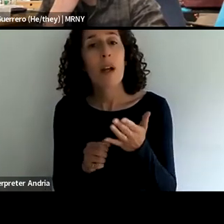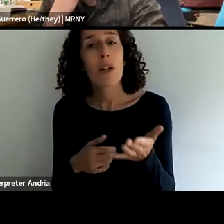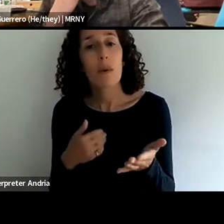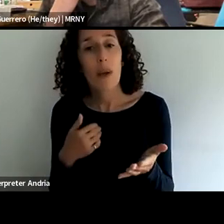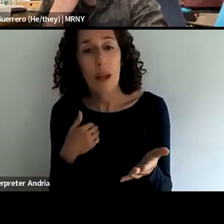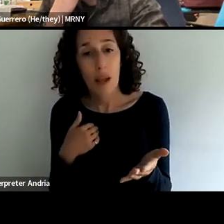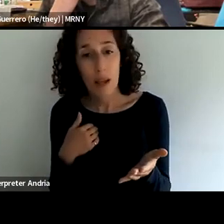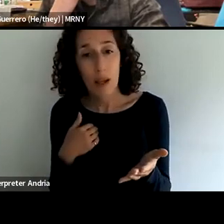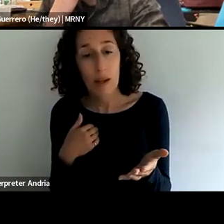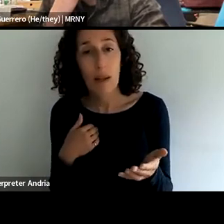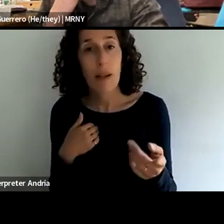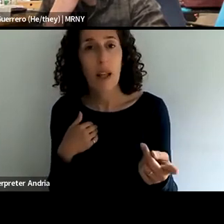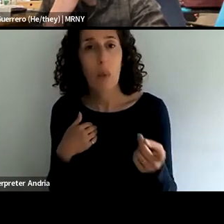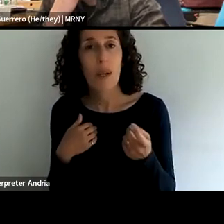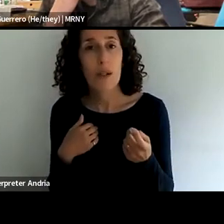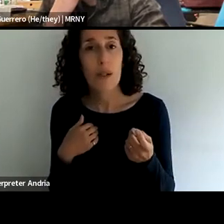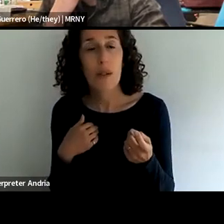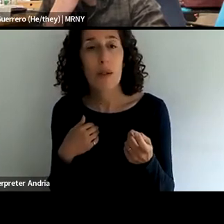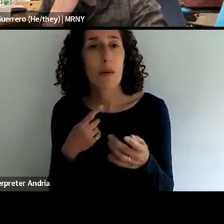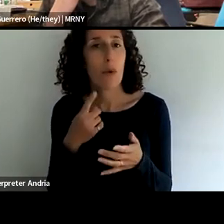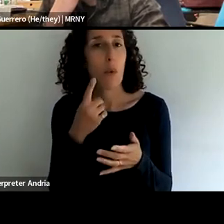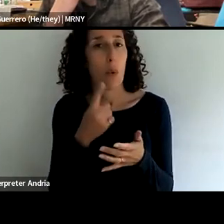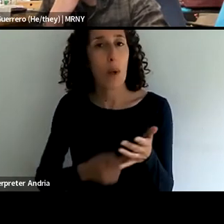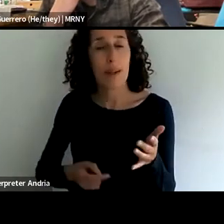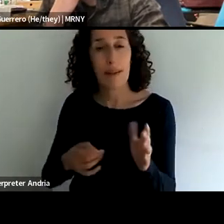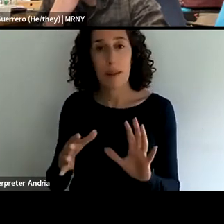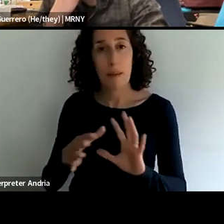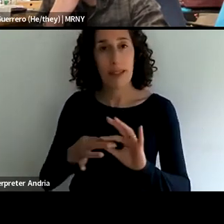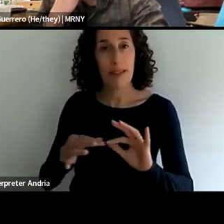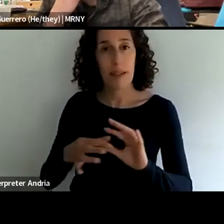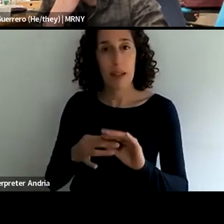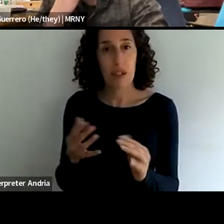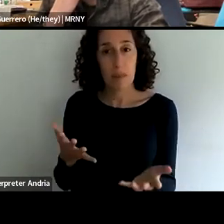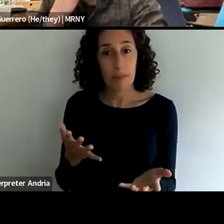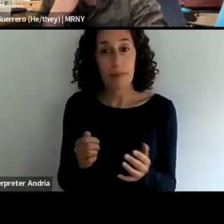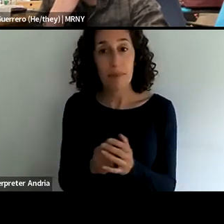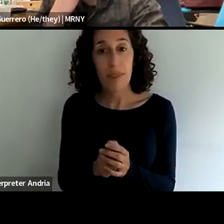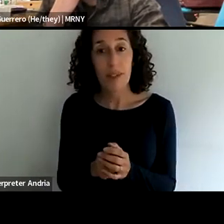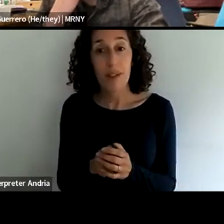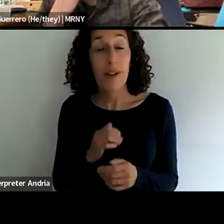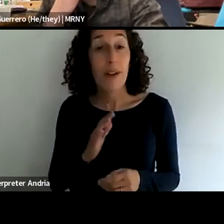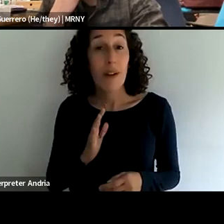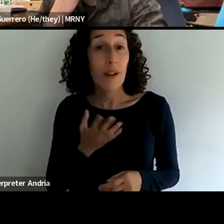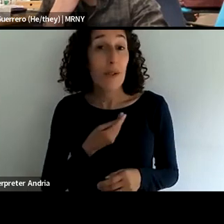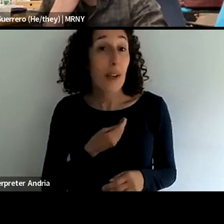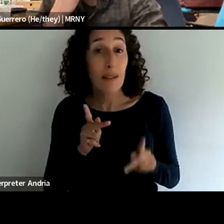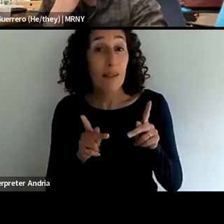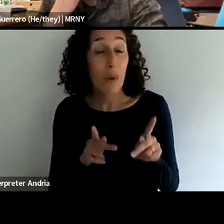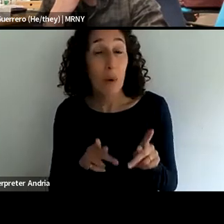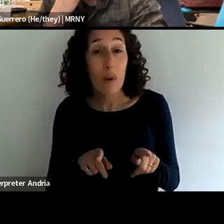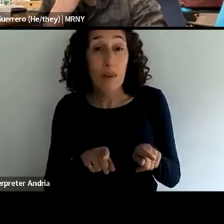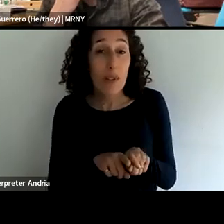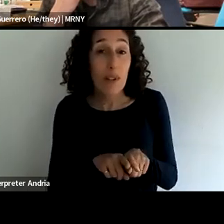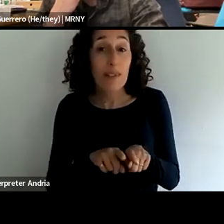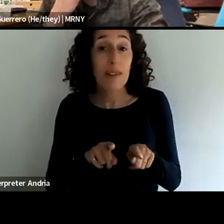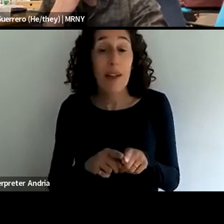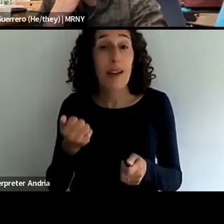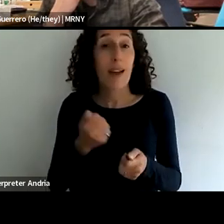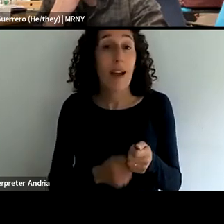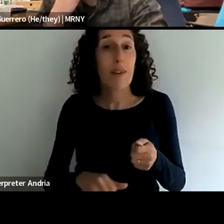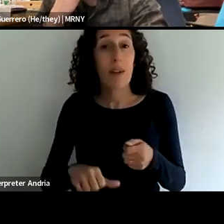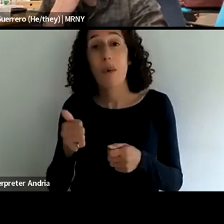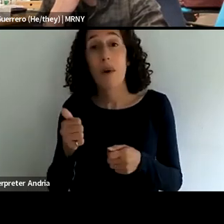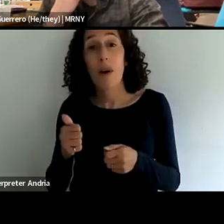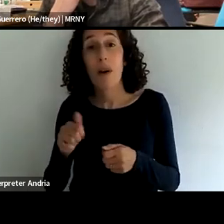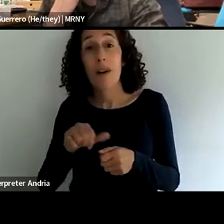the message if there is one? I mean, trans folks, we're just like everybody else. You know, whoever knew that book, Everybody Poops,